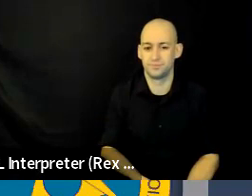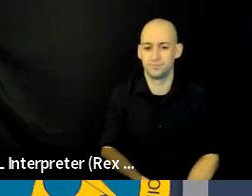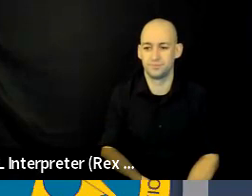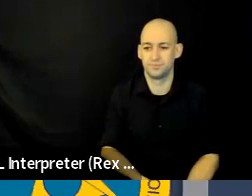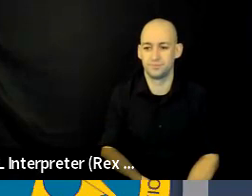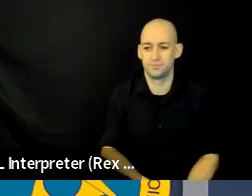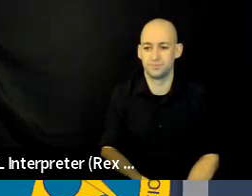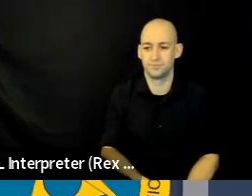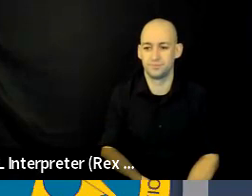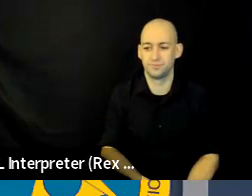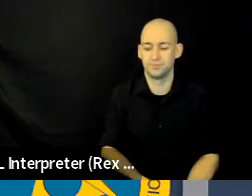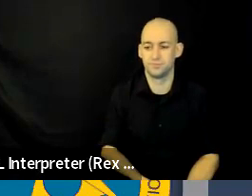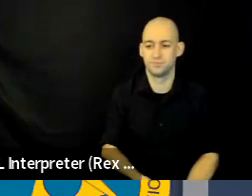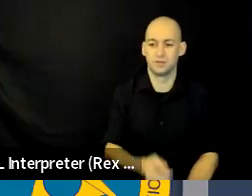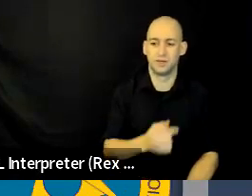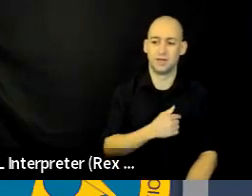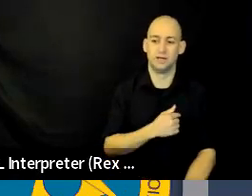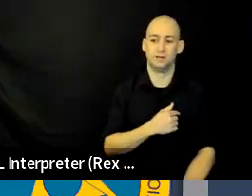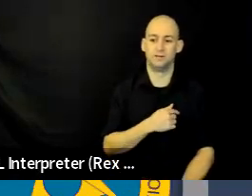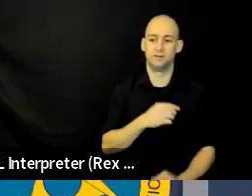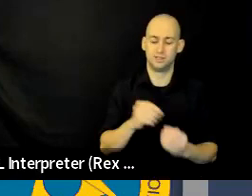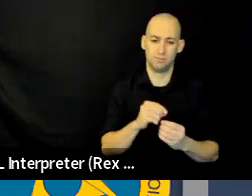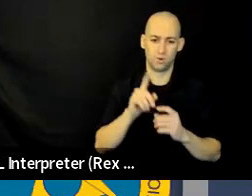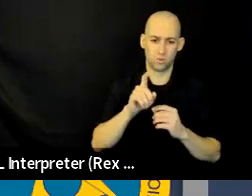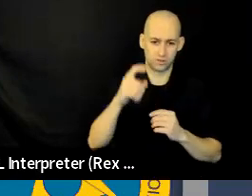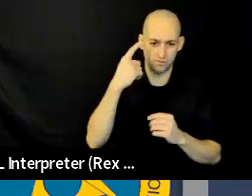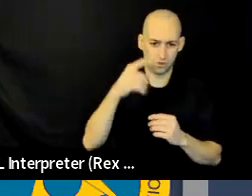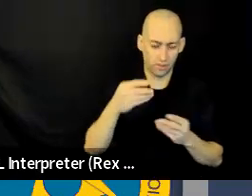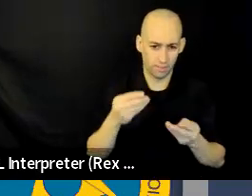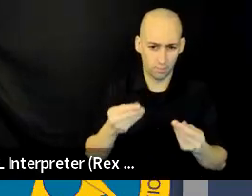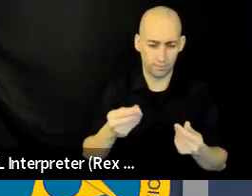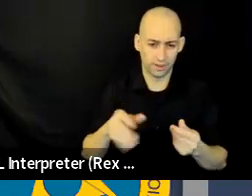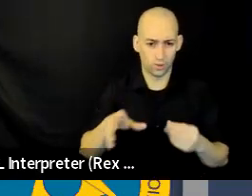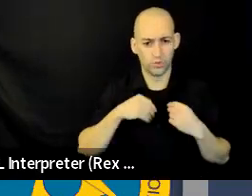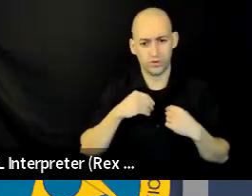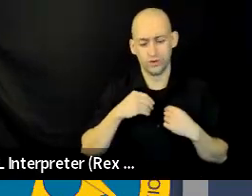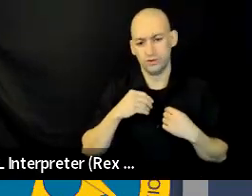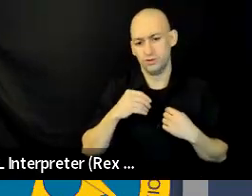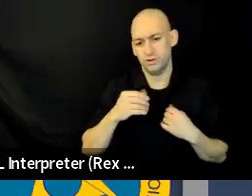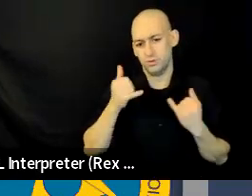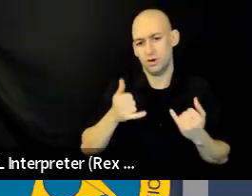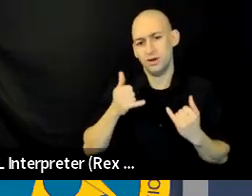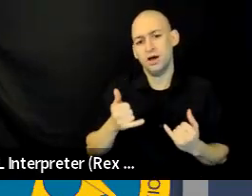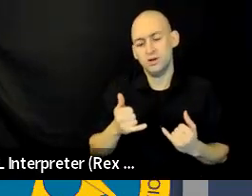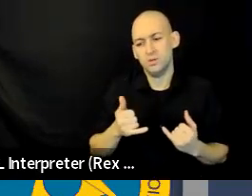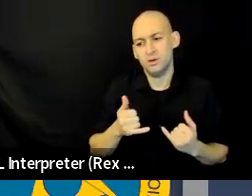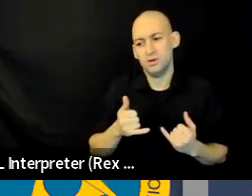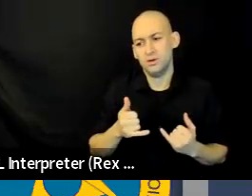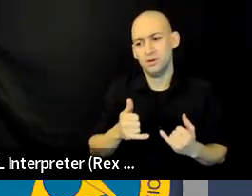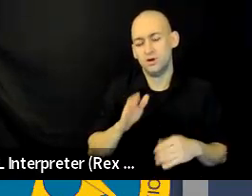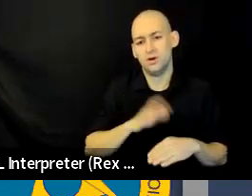So maybe this is more a question for the property owner. So right now